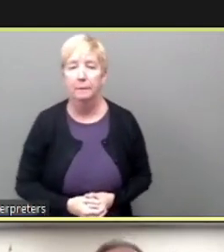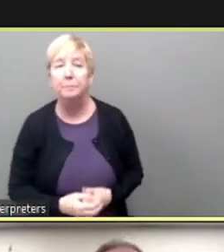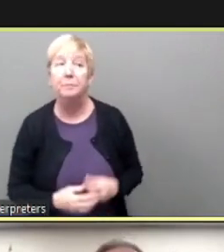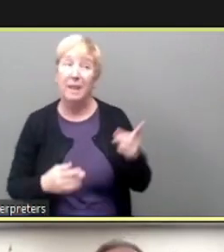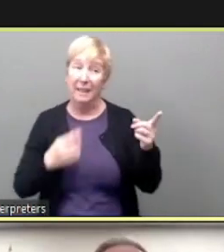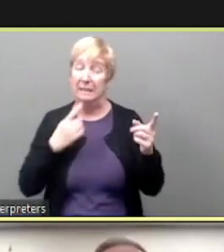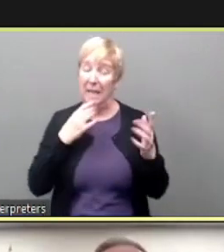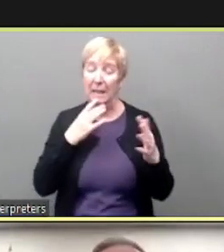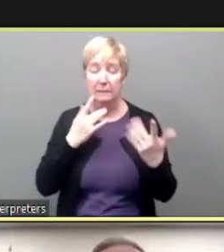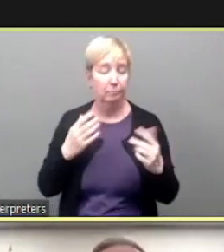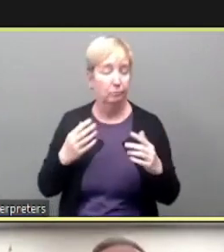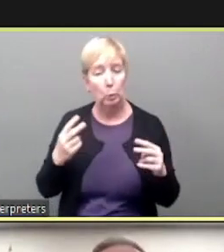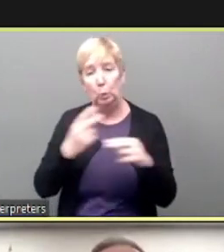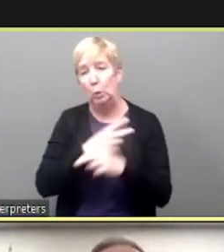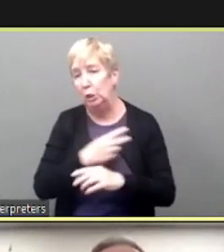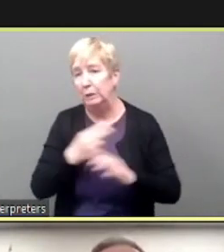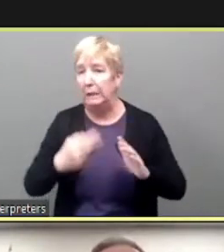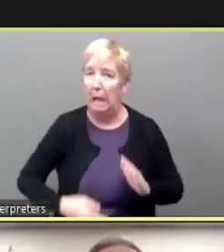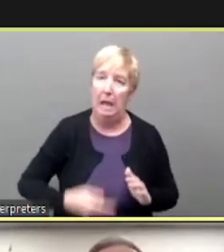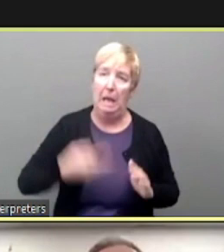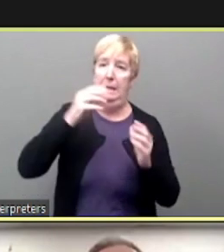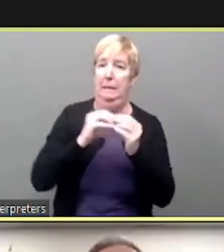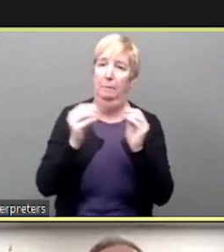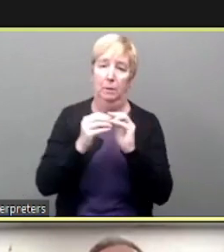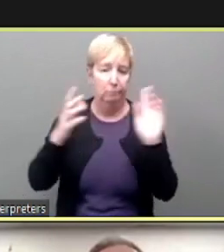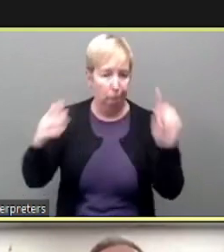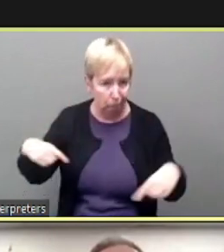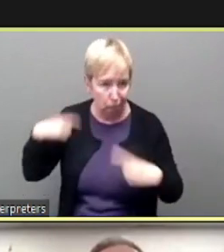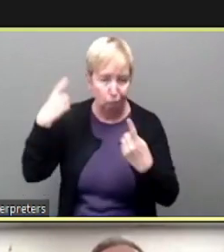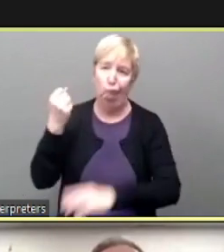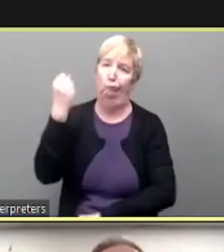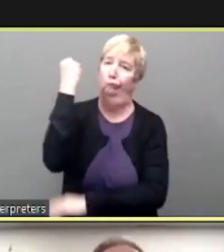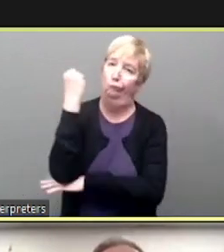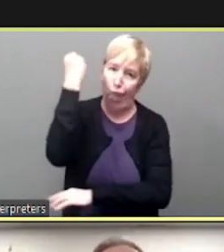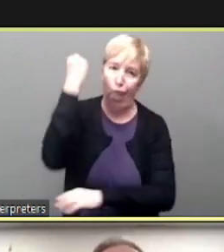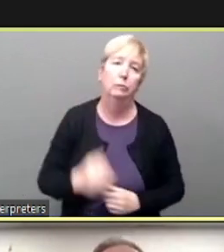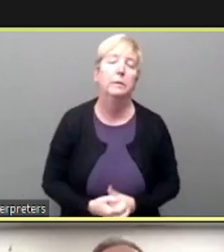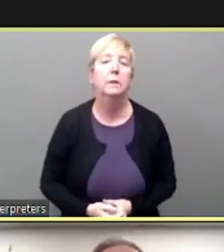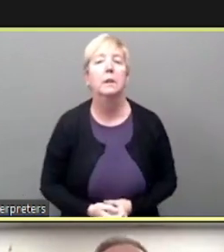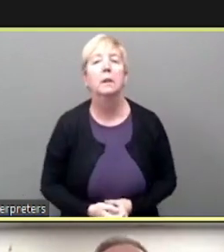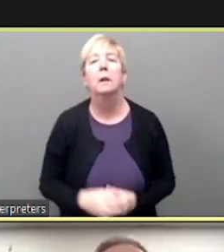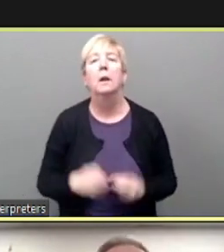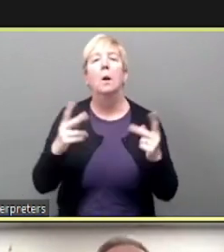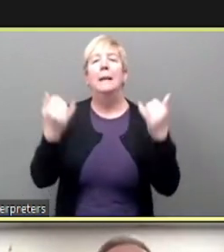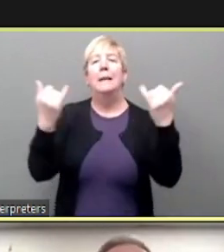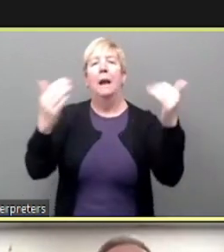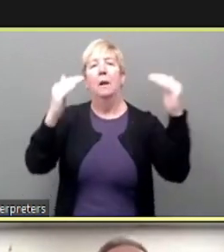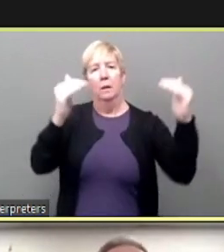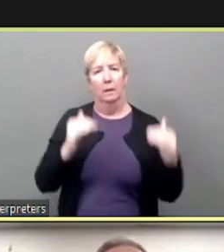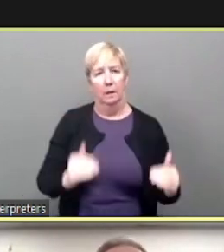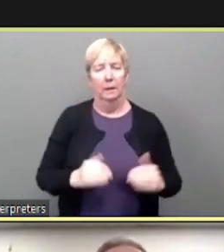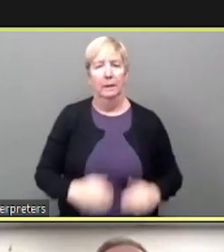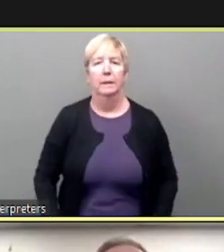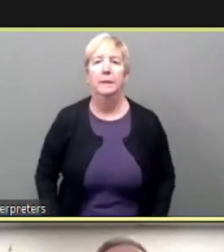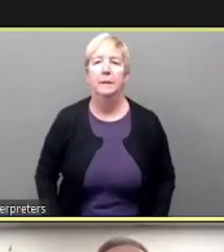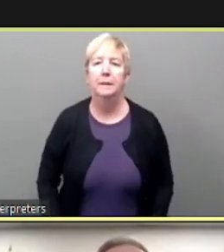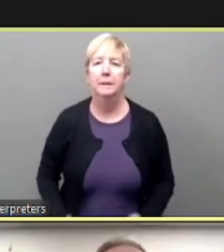had. Next slide, please. This